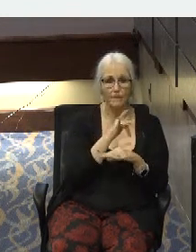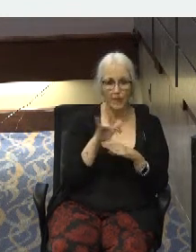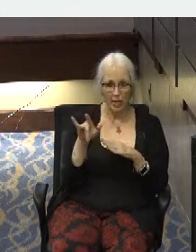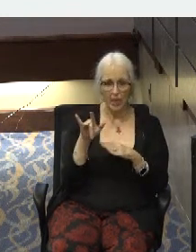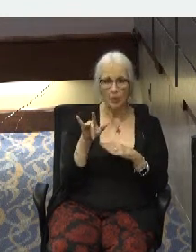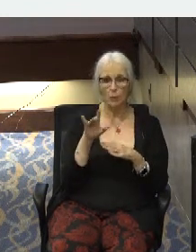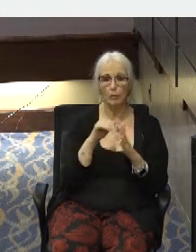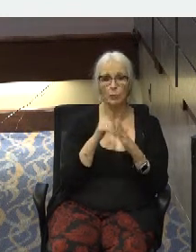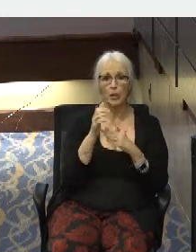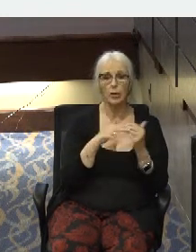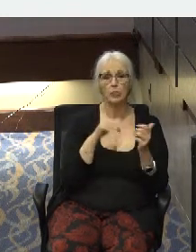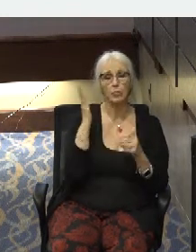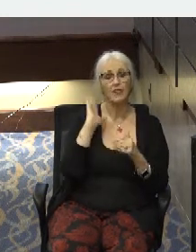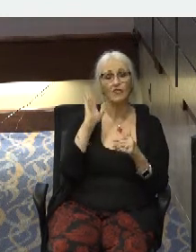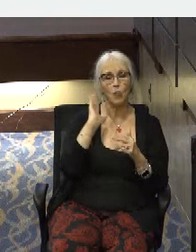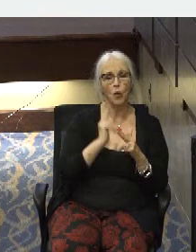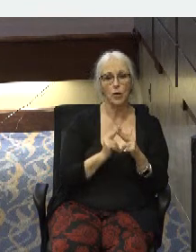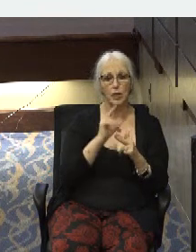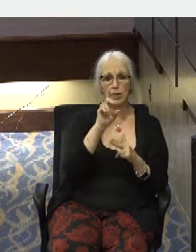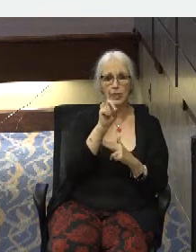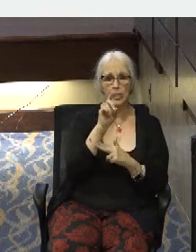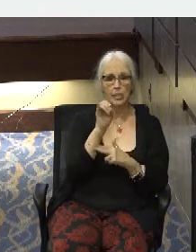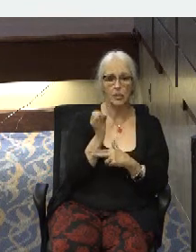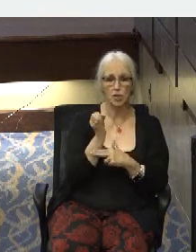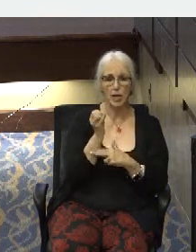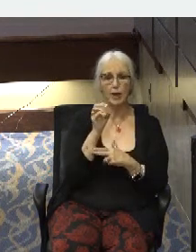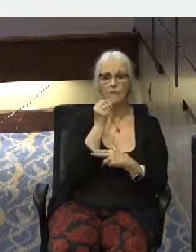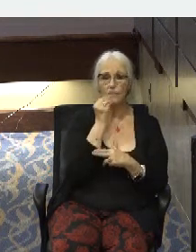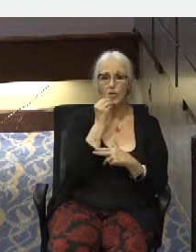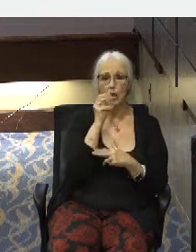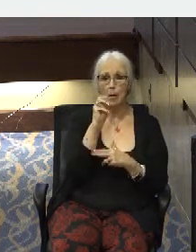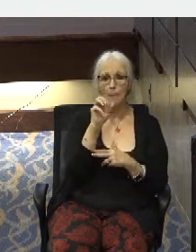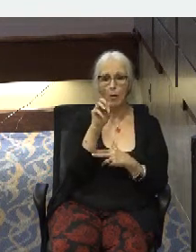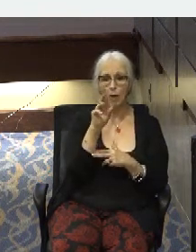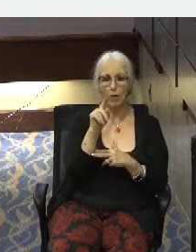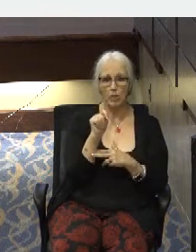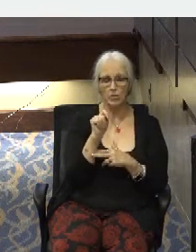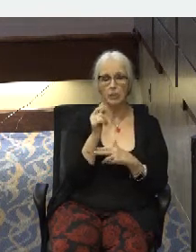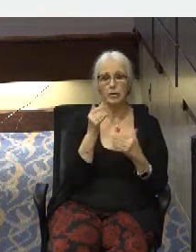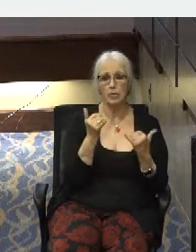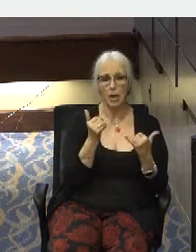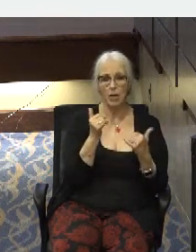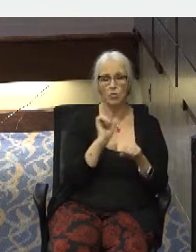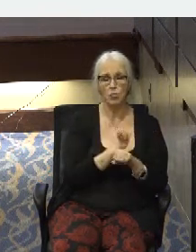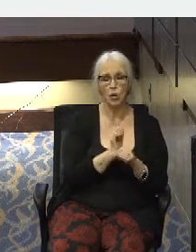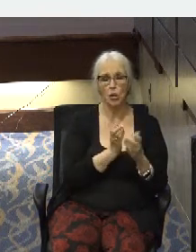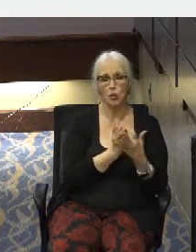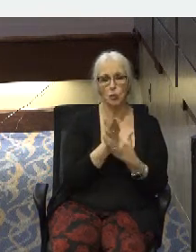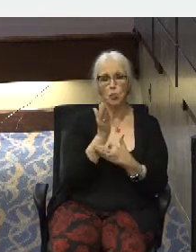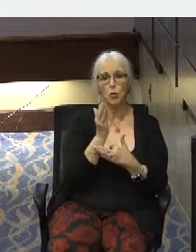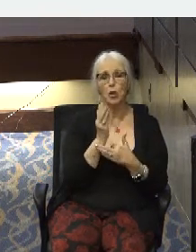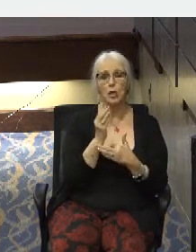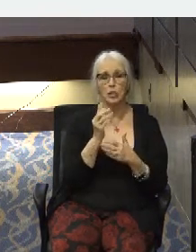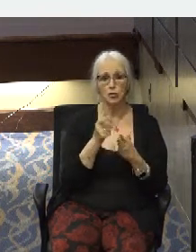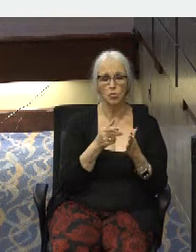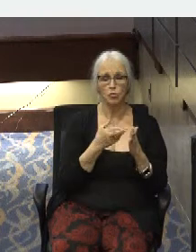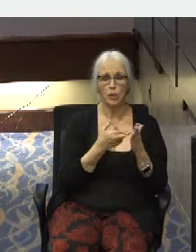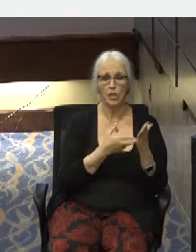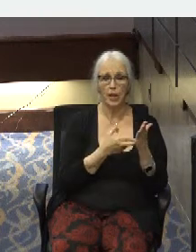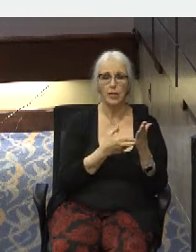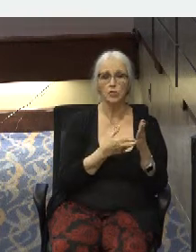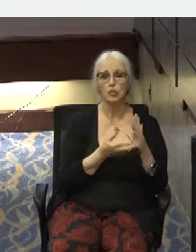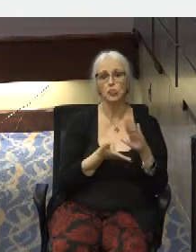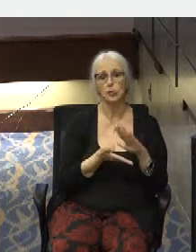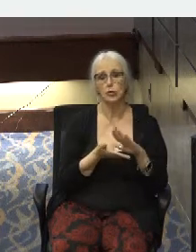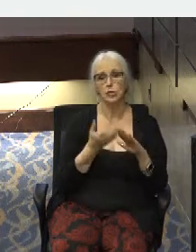as D&J Food Mart. The applicant is working through some code compliance issues and desires to operate the building